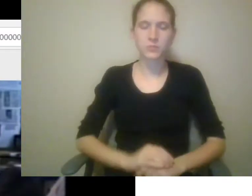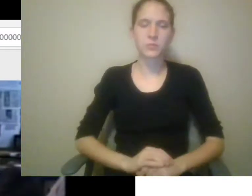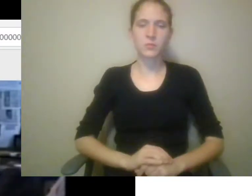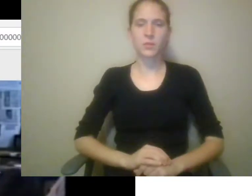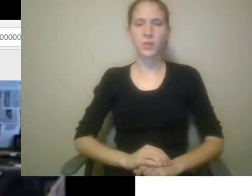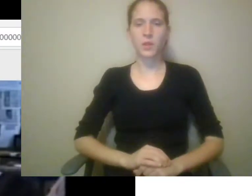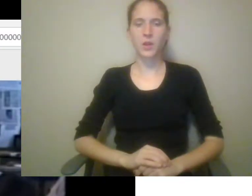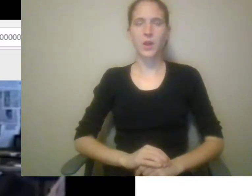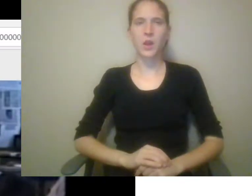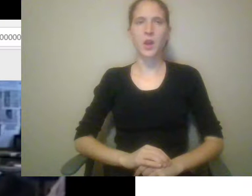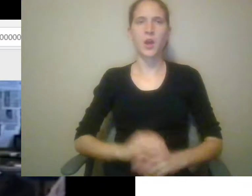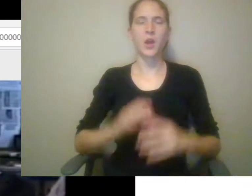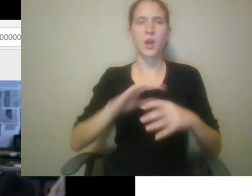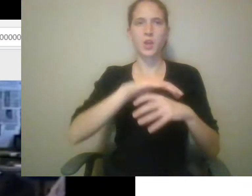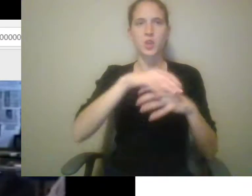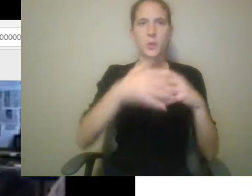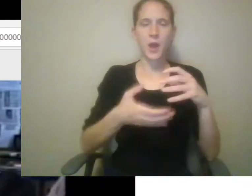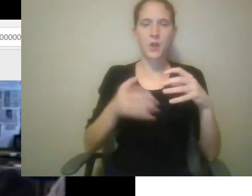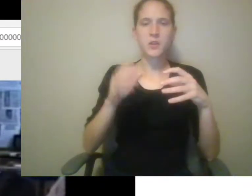the cell.